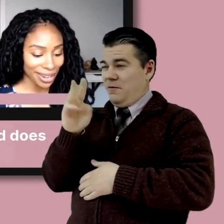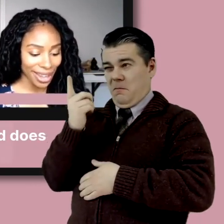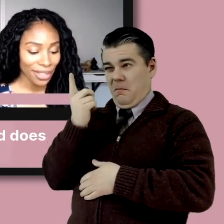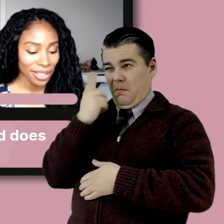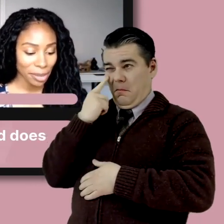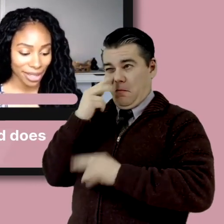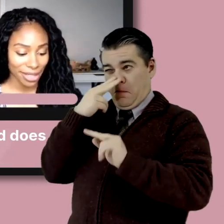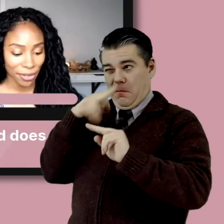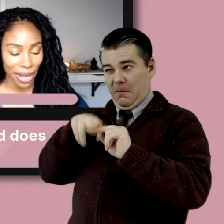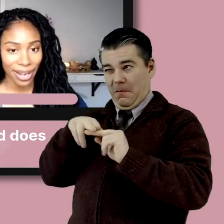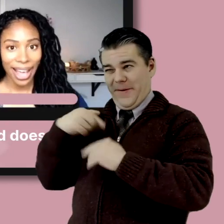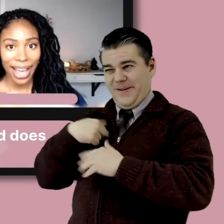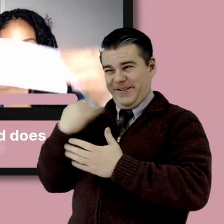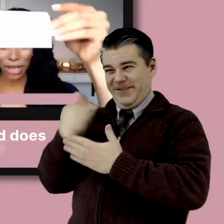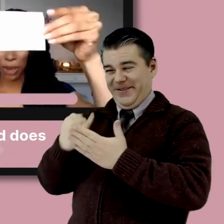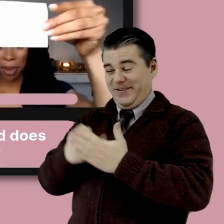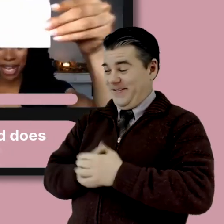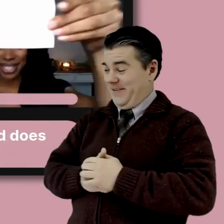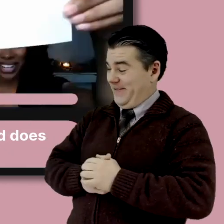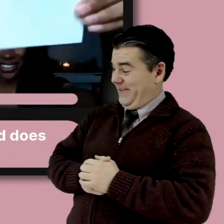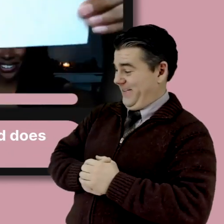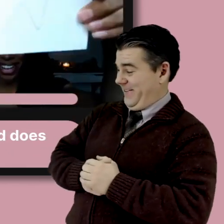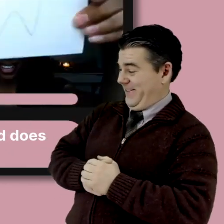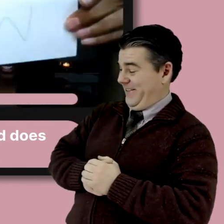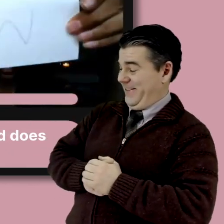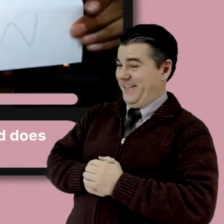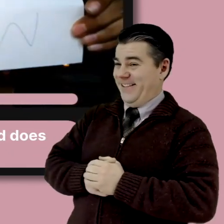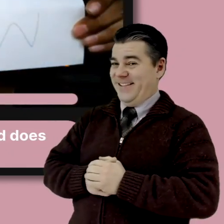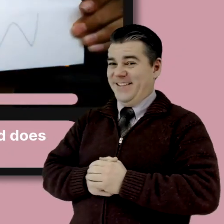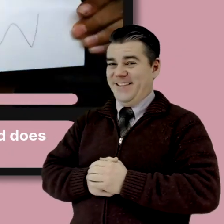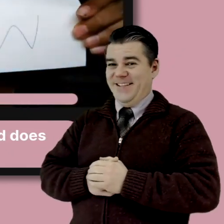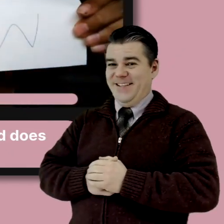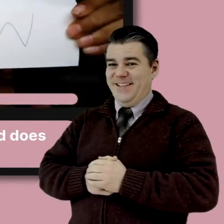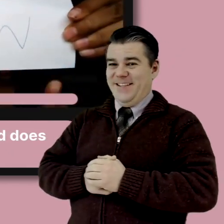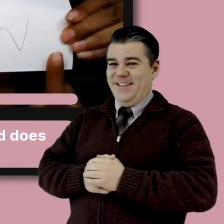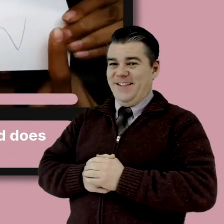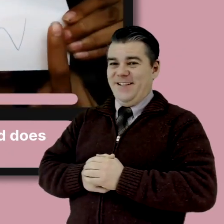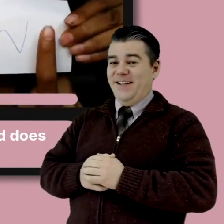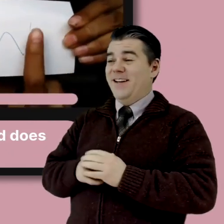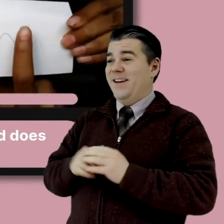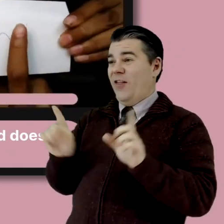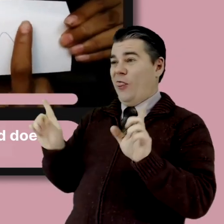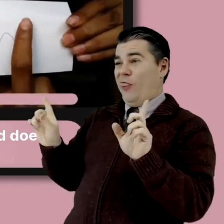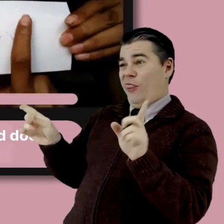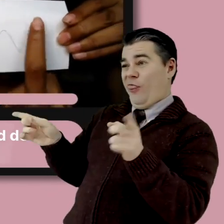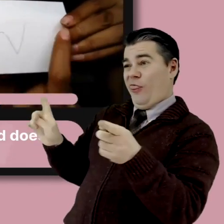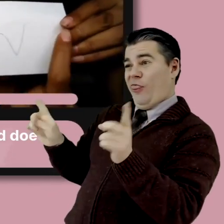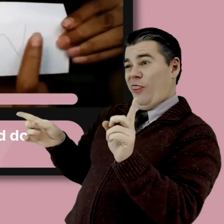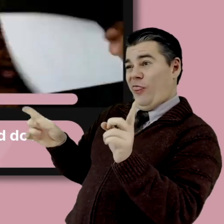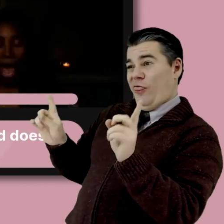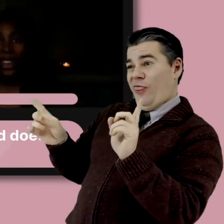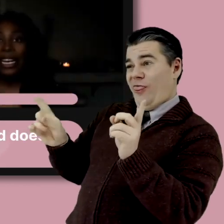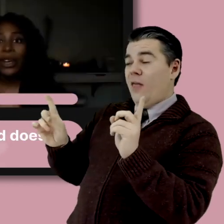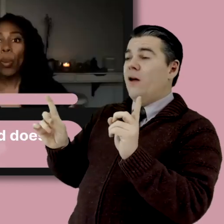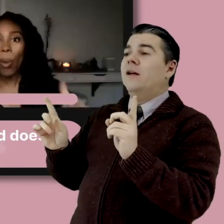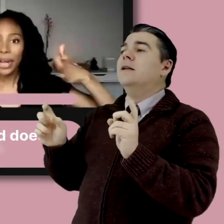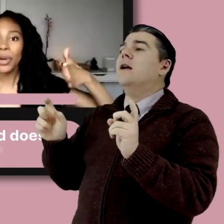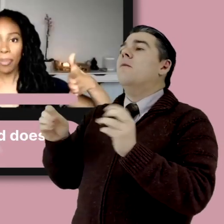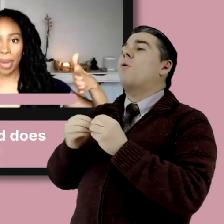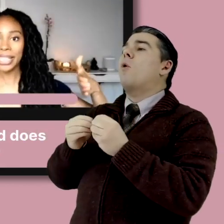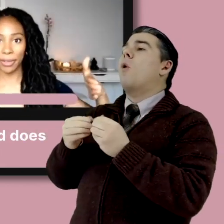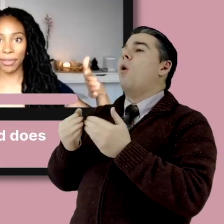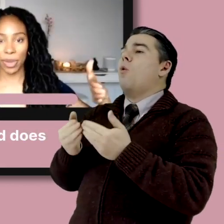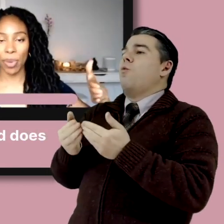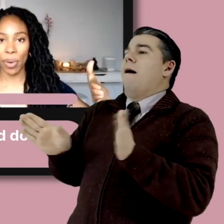I can, let's make this fun. So basically their legs will mirror this, like their feet would be out here. They need a